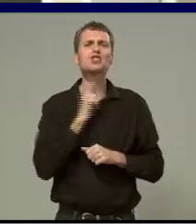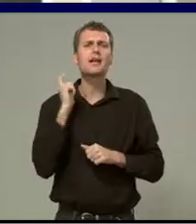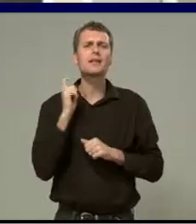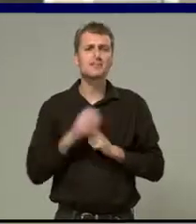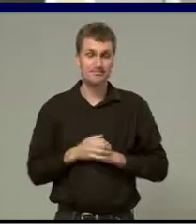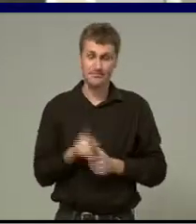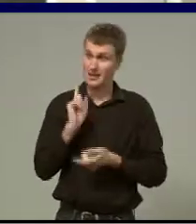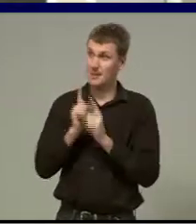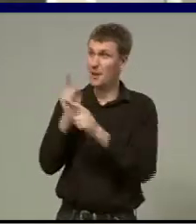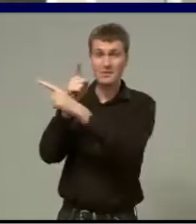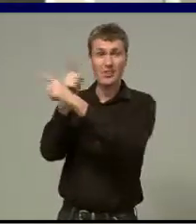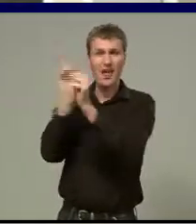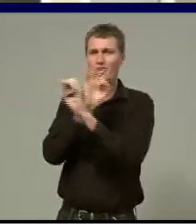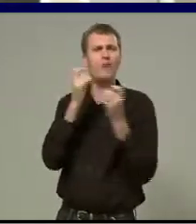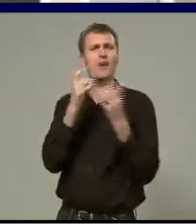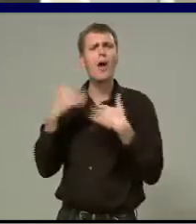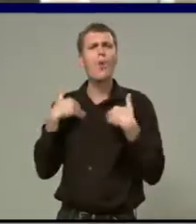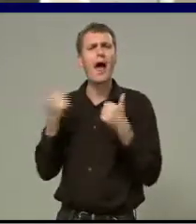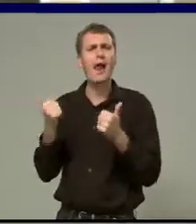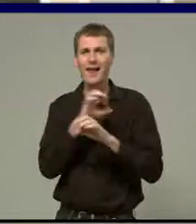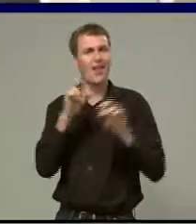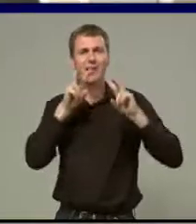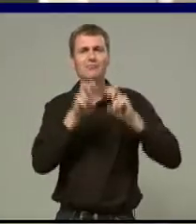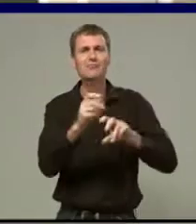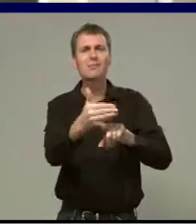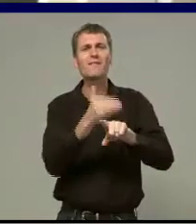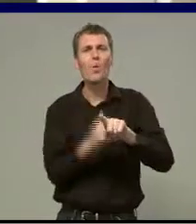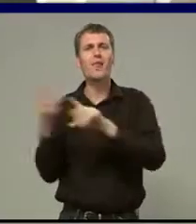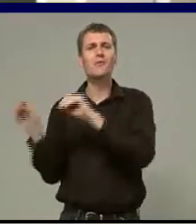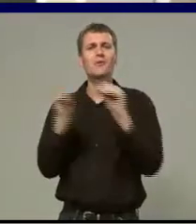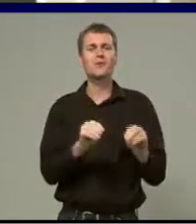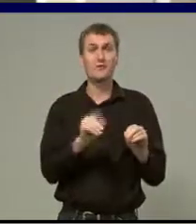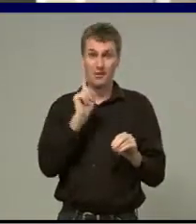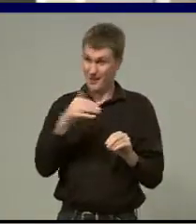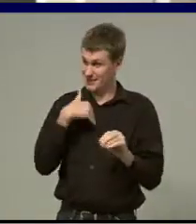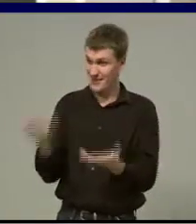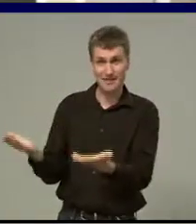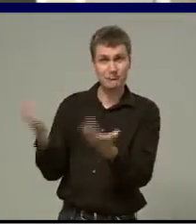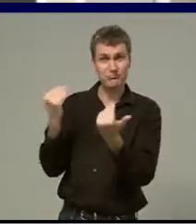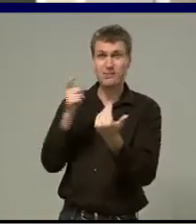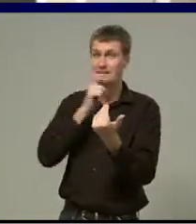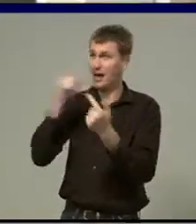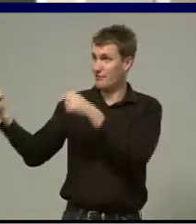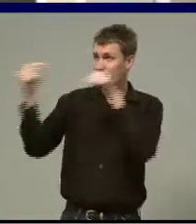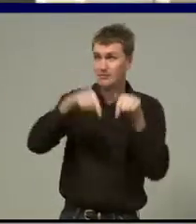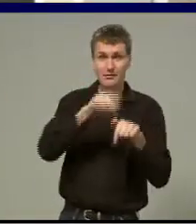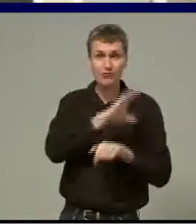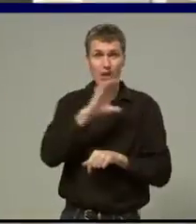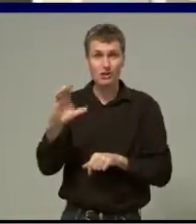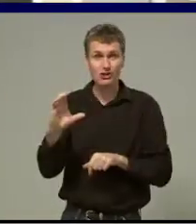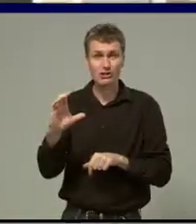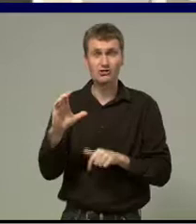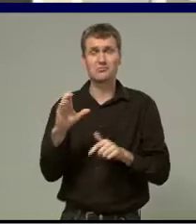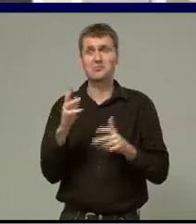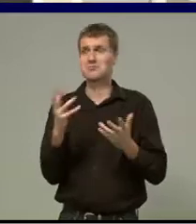and they come without doing their homework, I guess. But we certainly need a workforce in Christchurch, and I guess we have